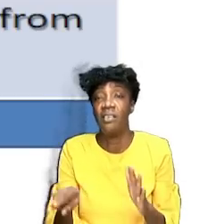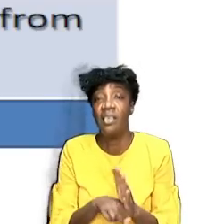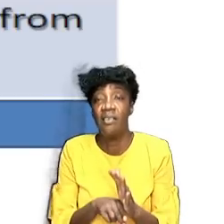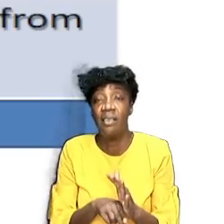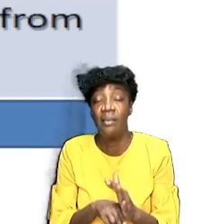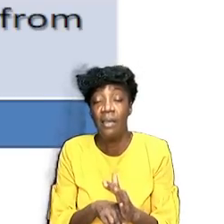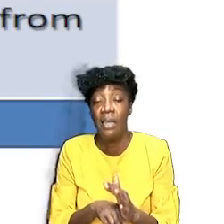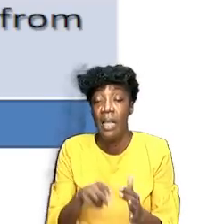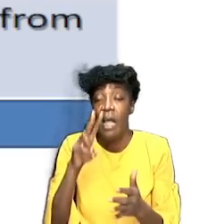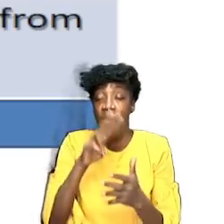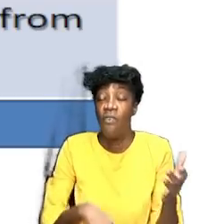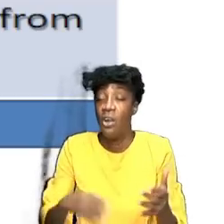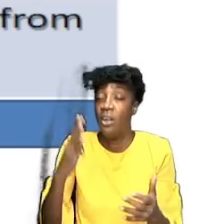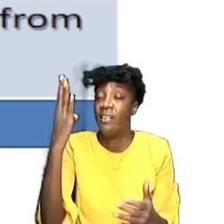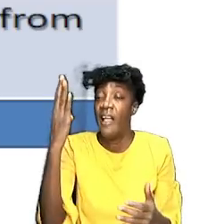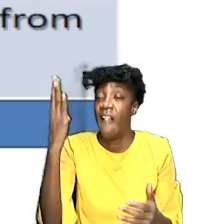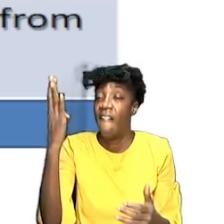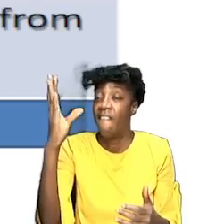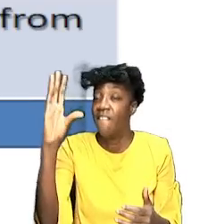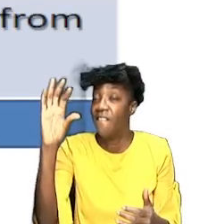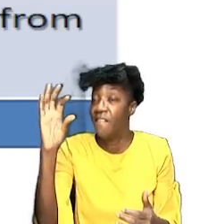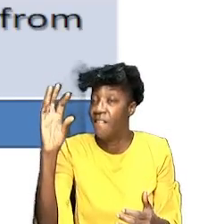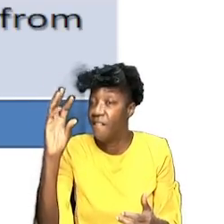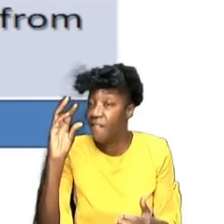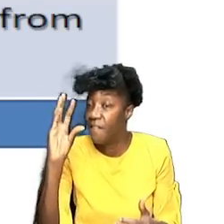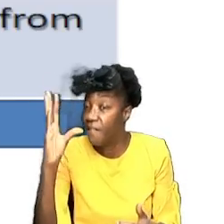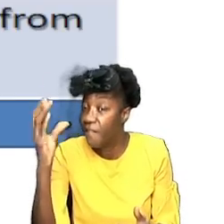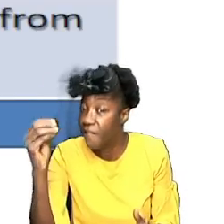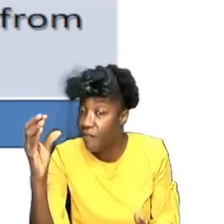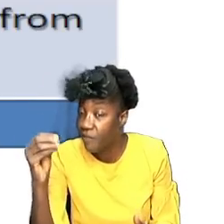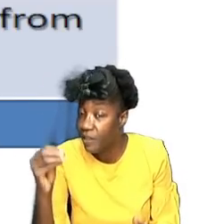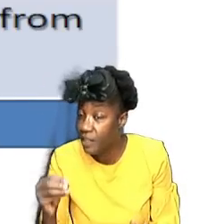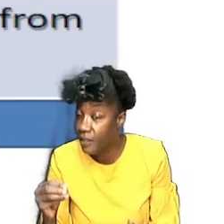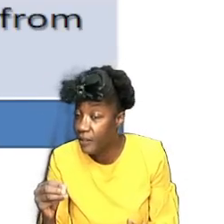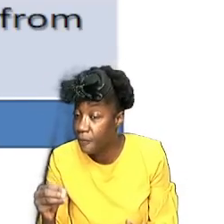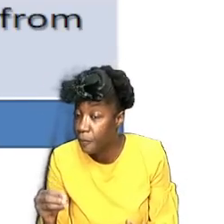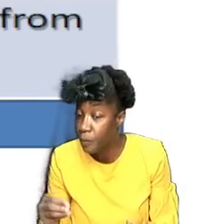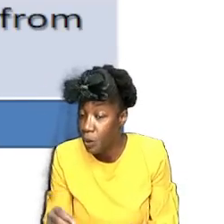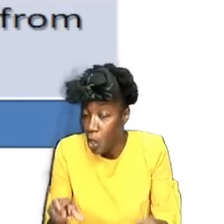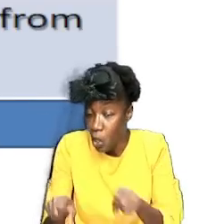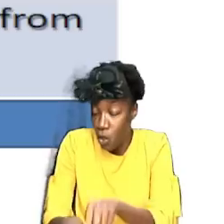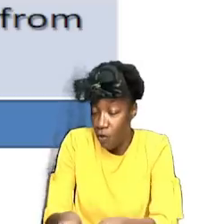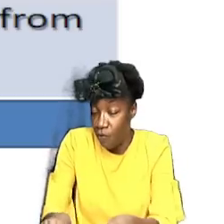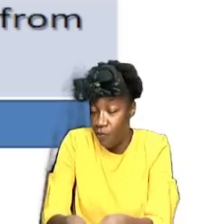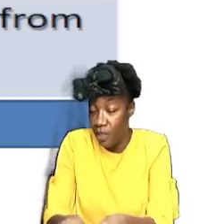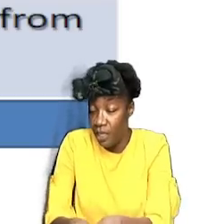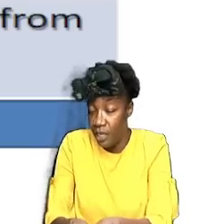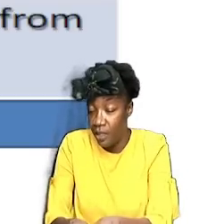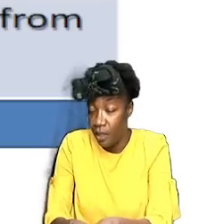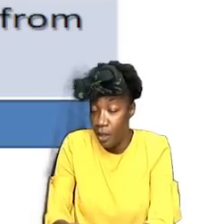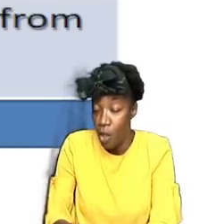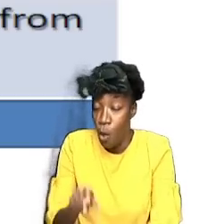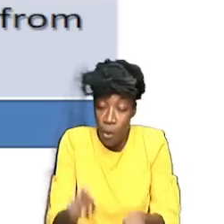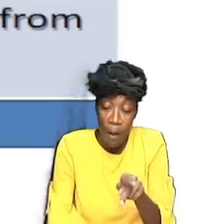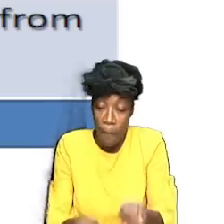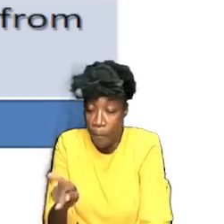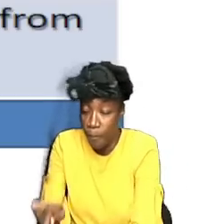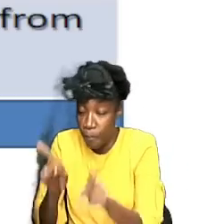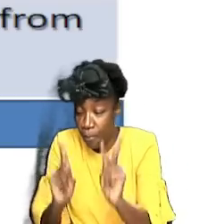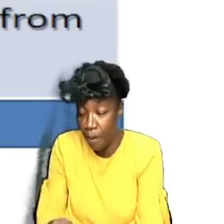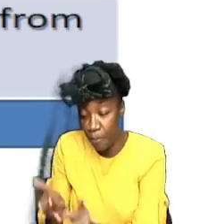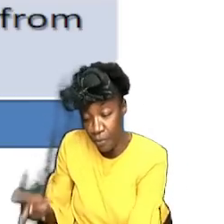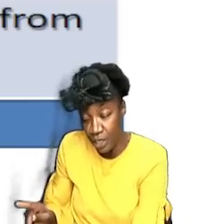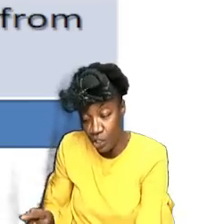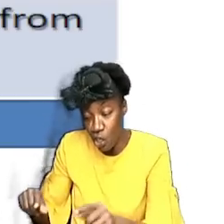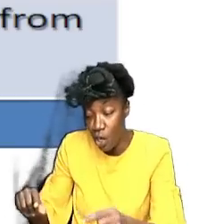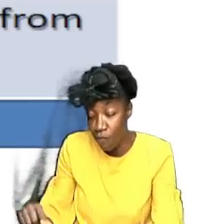verse 15, and your feet shod with the preparation of the gospel of peace. So the shoes, which